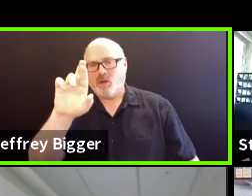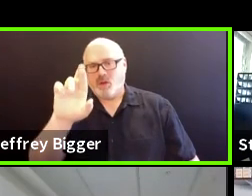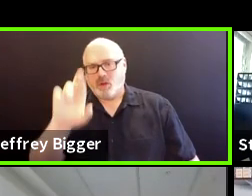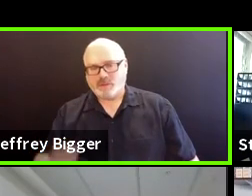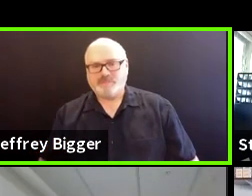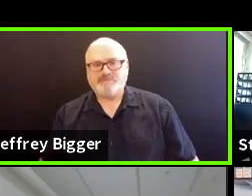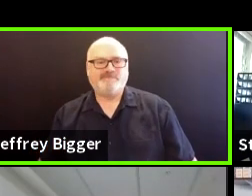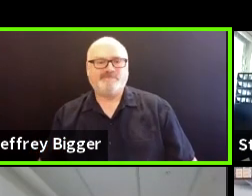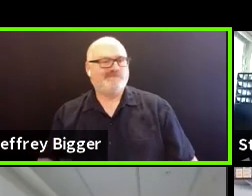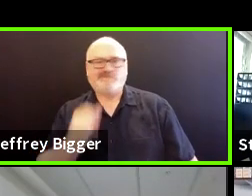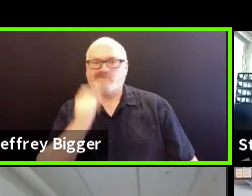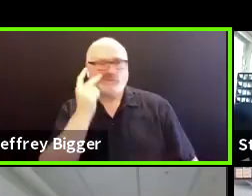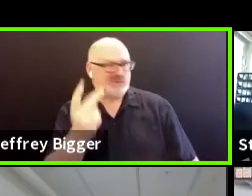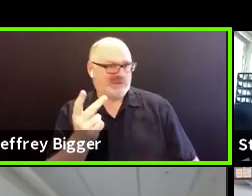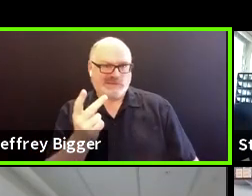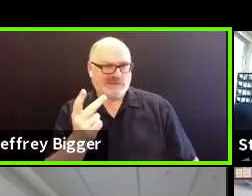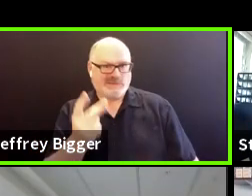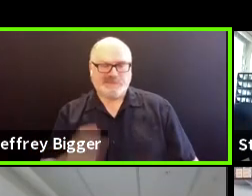I don't see it.